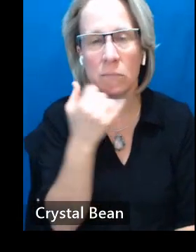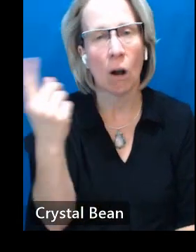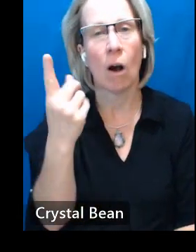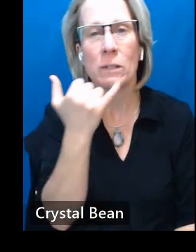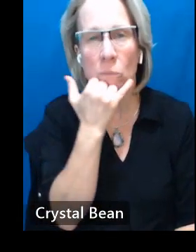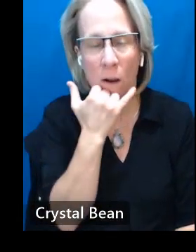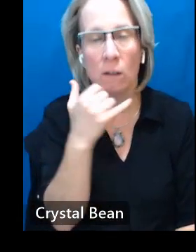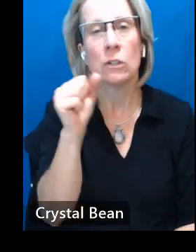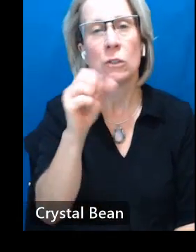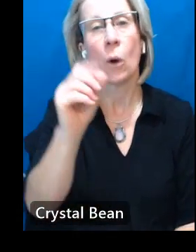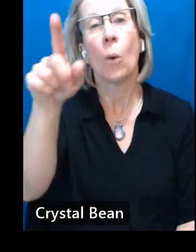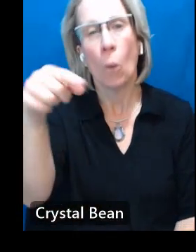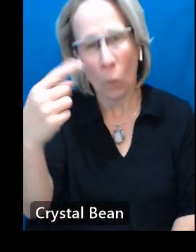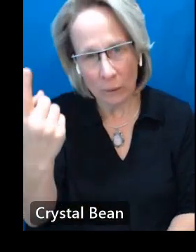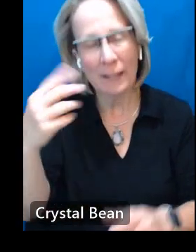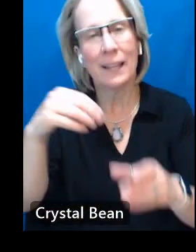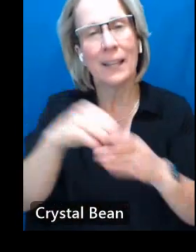do yourself.